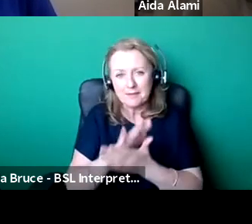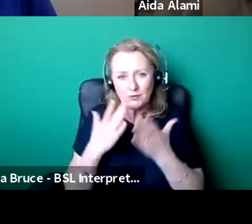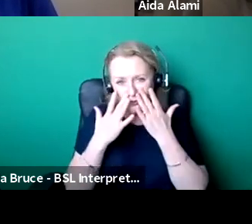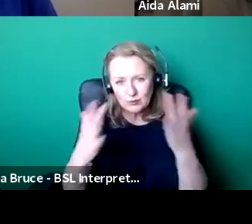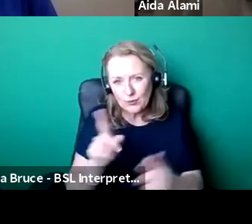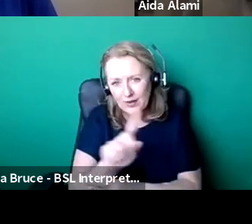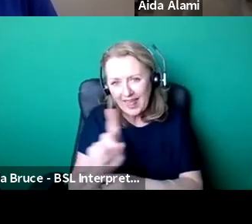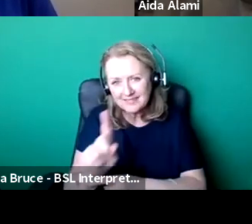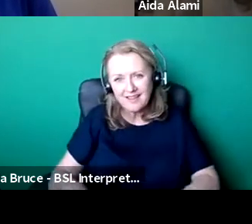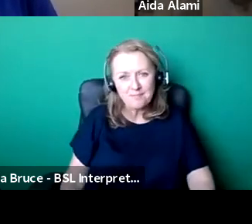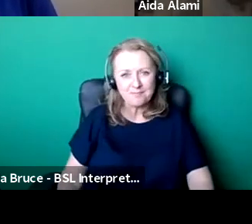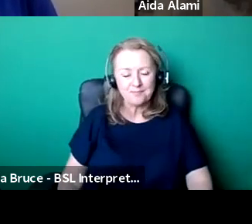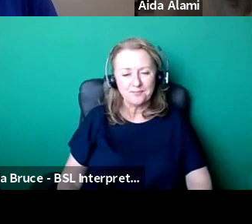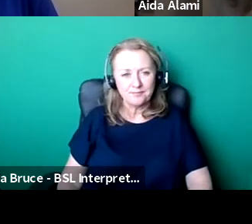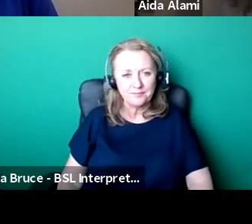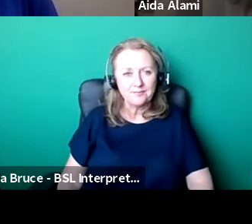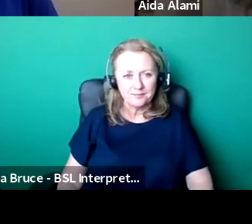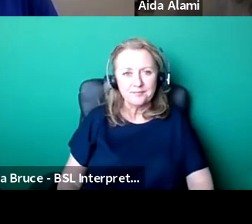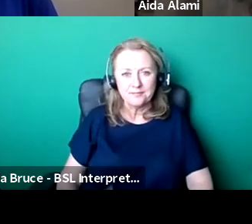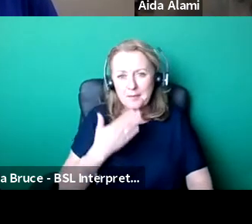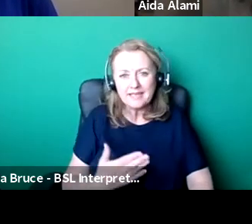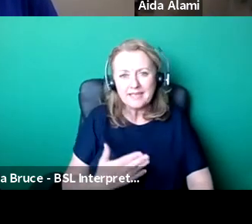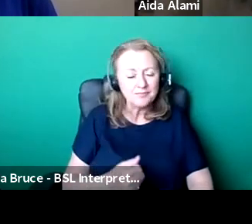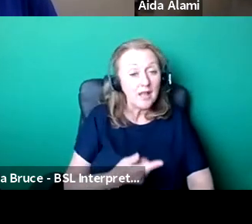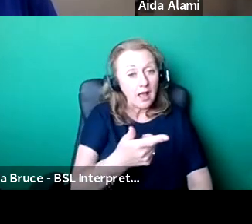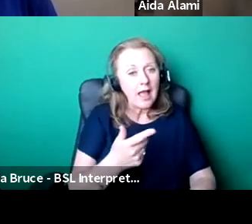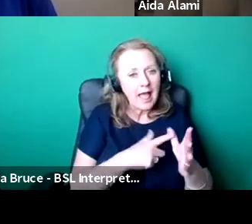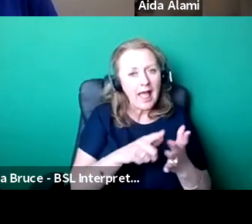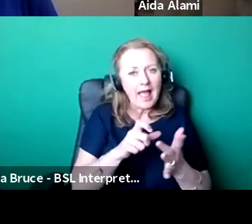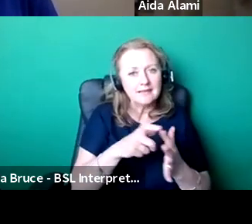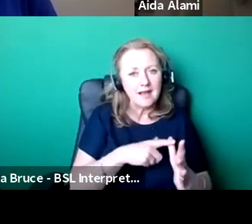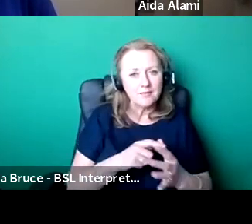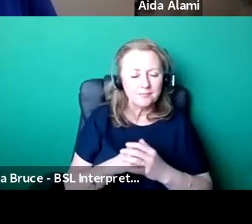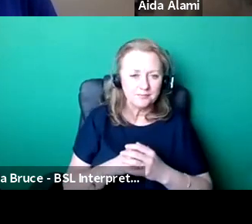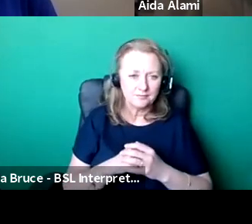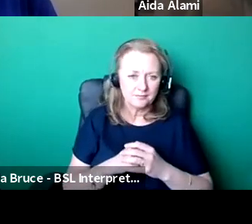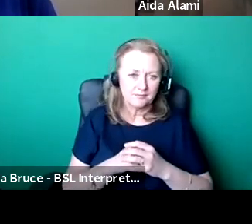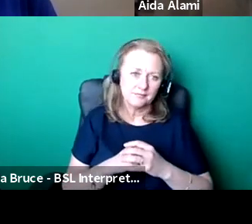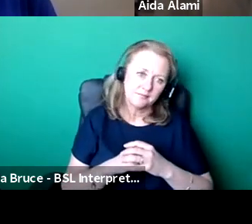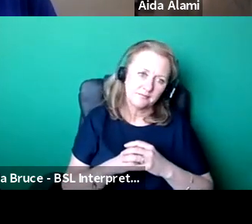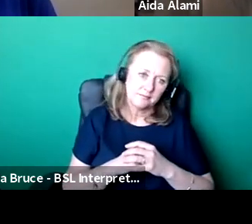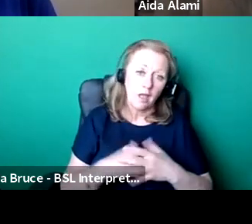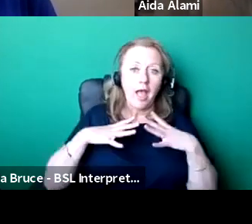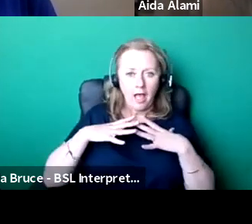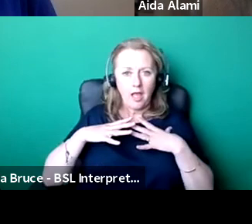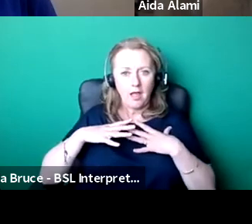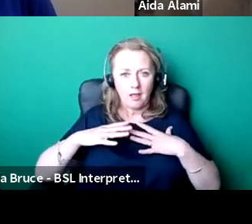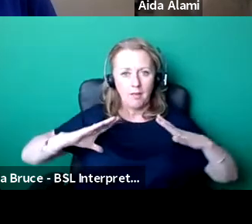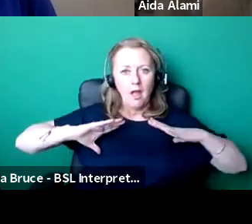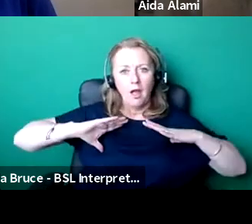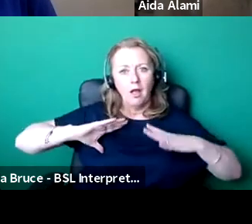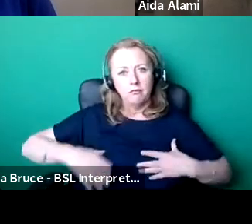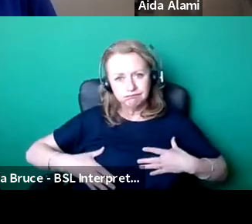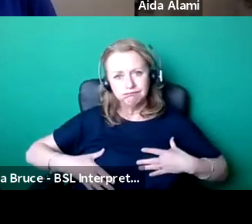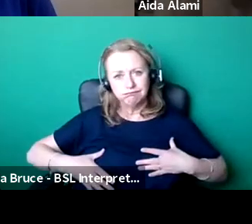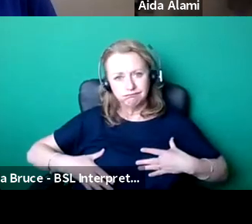later. Yeah. Please do, Heba. Aida, what about you? I'm actually exhausted and a bit burnt out